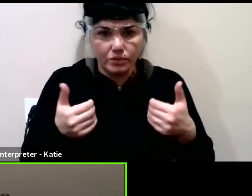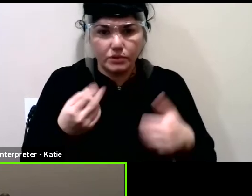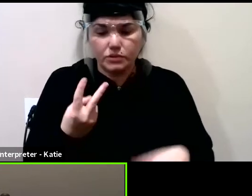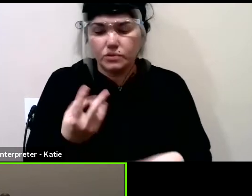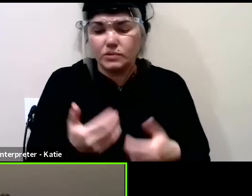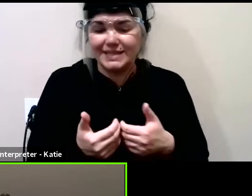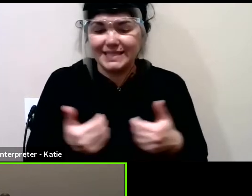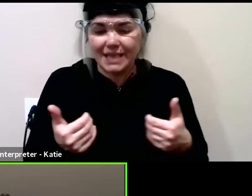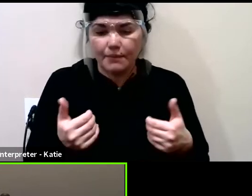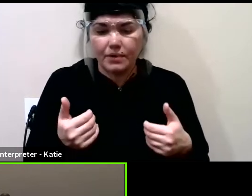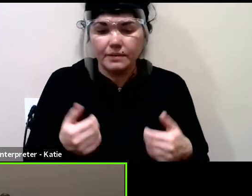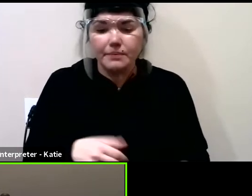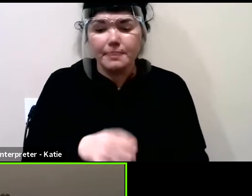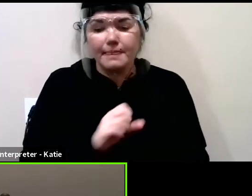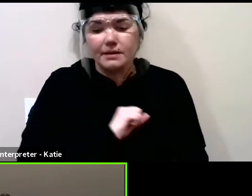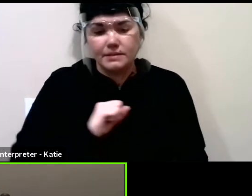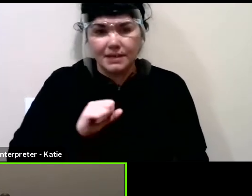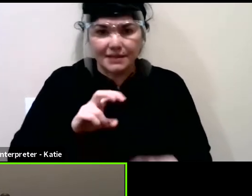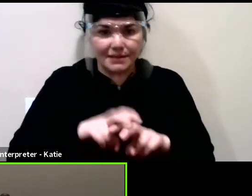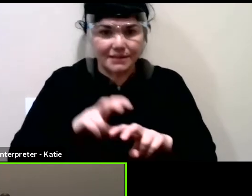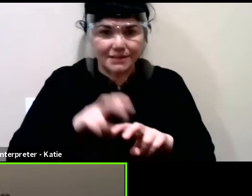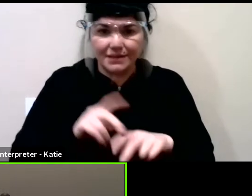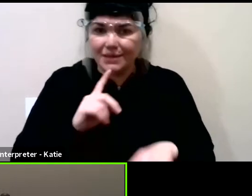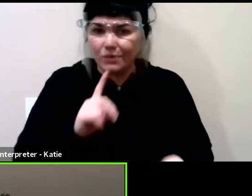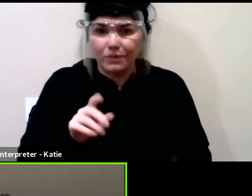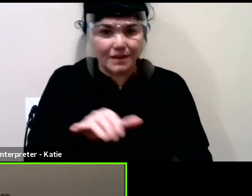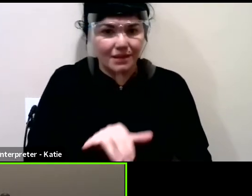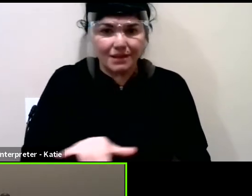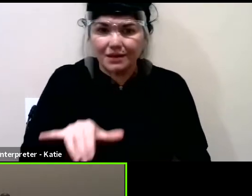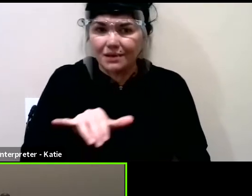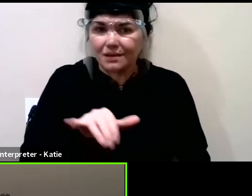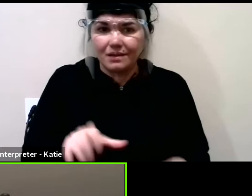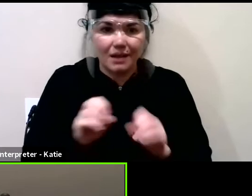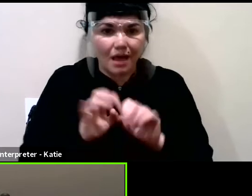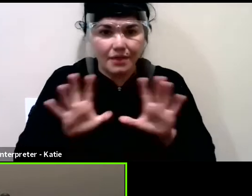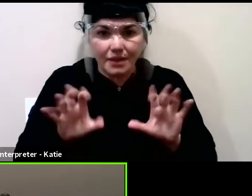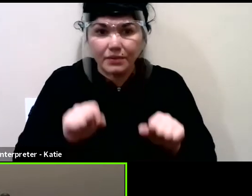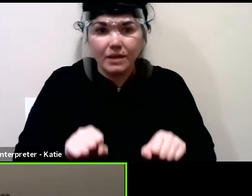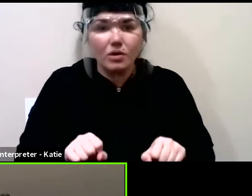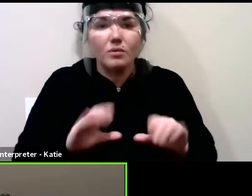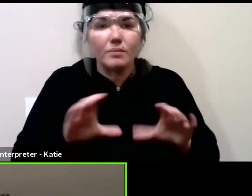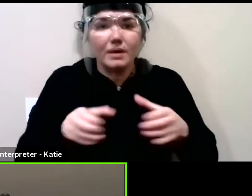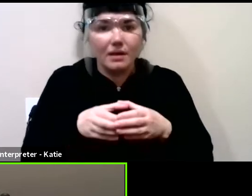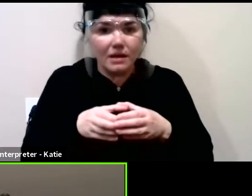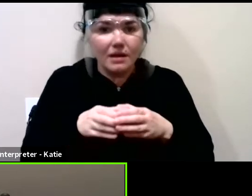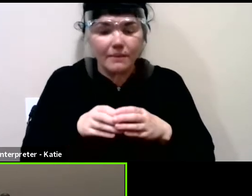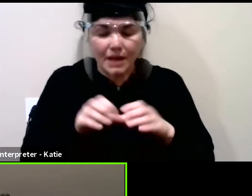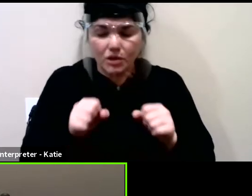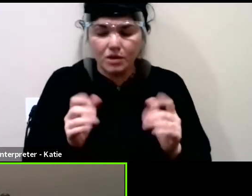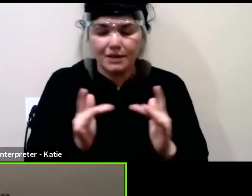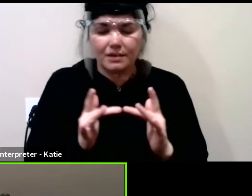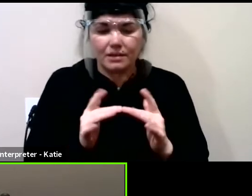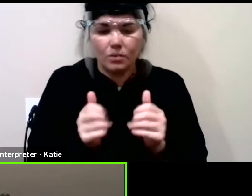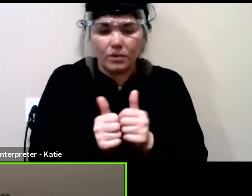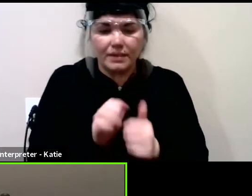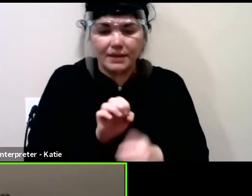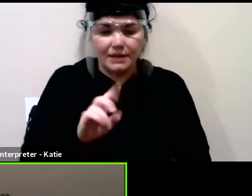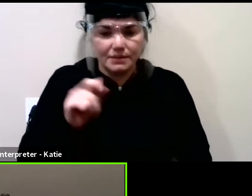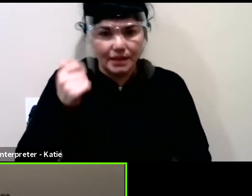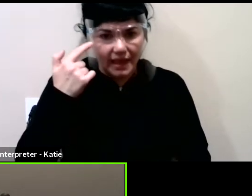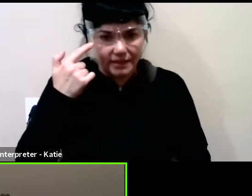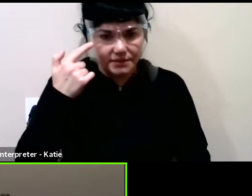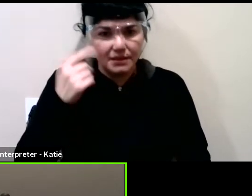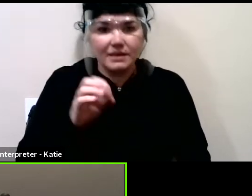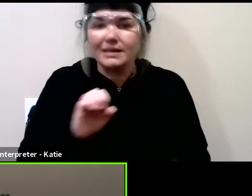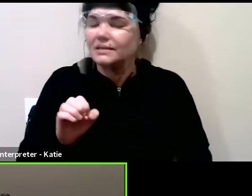seats with far-flung communities they have nothing in common when they could be compact and contiguous with lands east lansing with